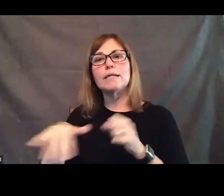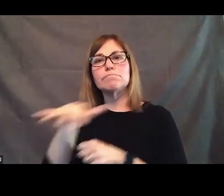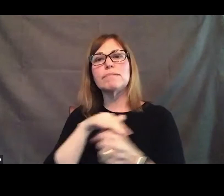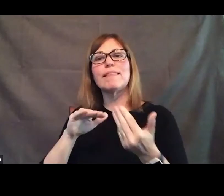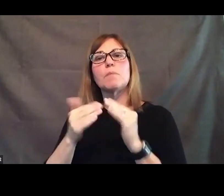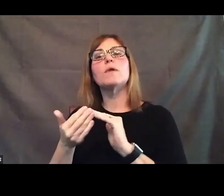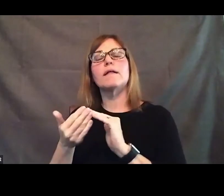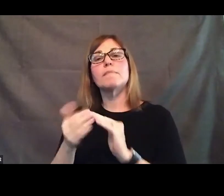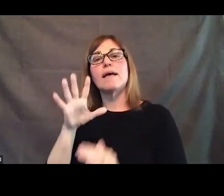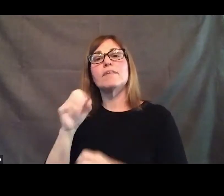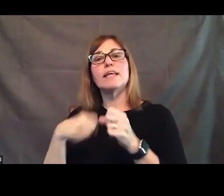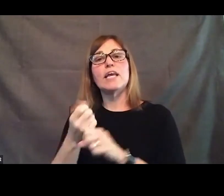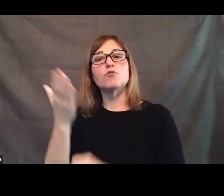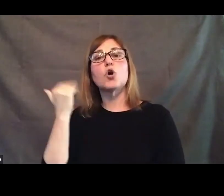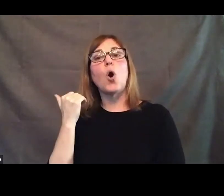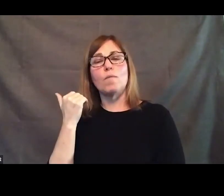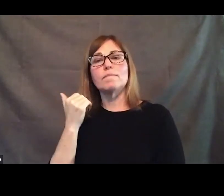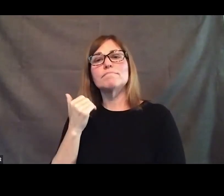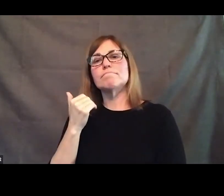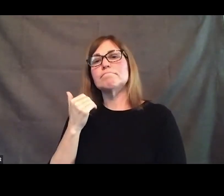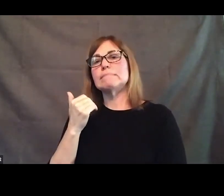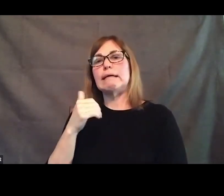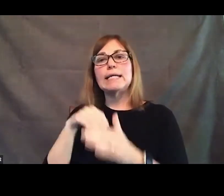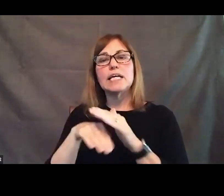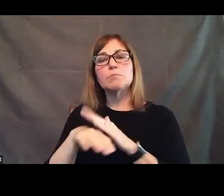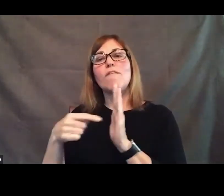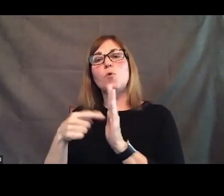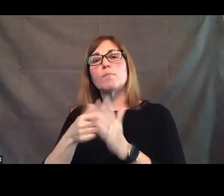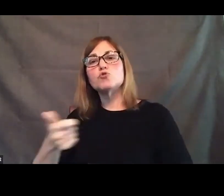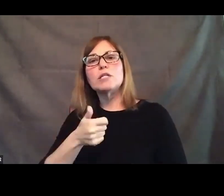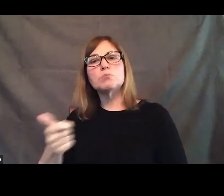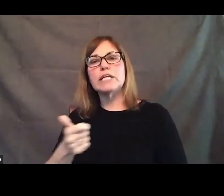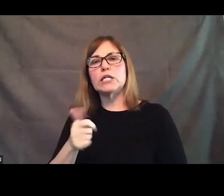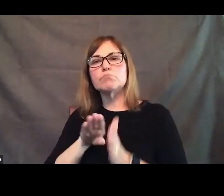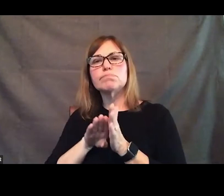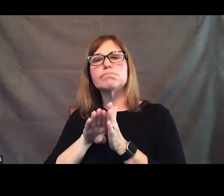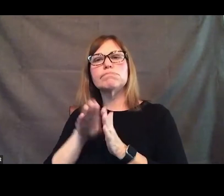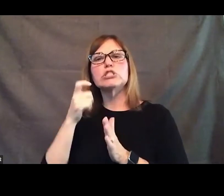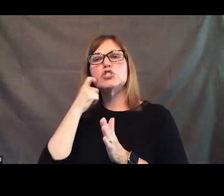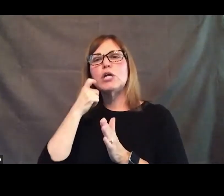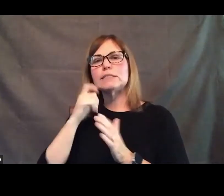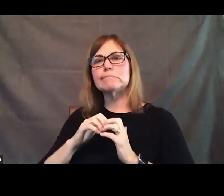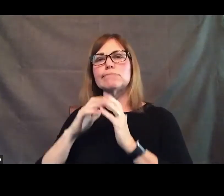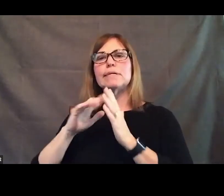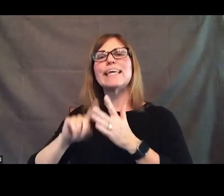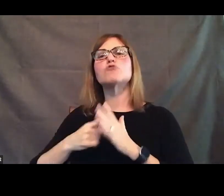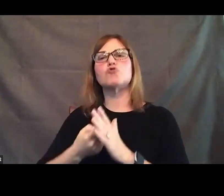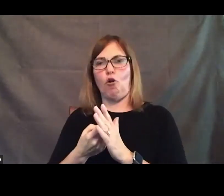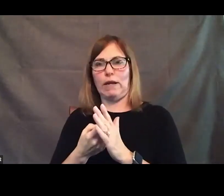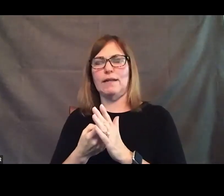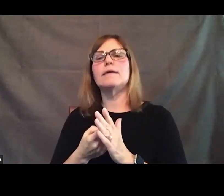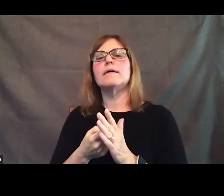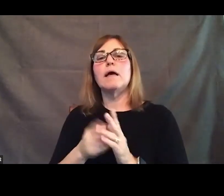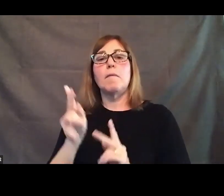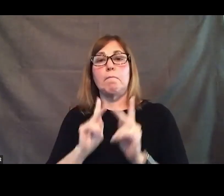years ago, accessible, affordable transportation was just becoming available, especially for individuals needing lift-equipped vehicles.